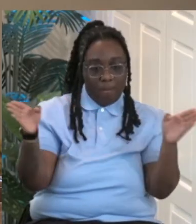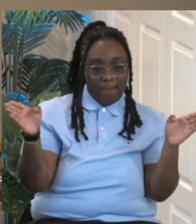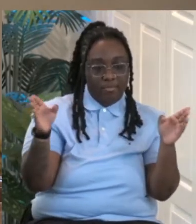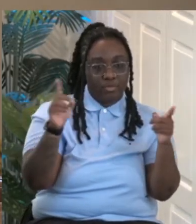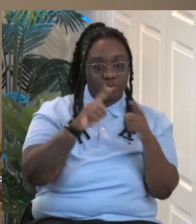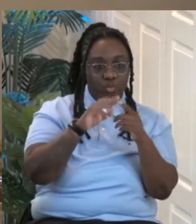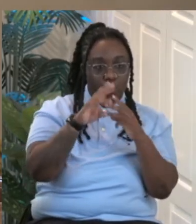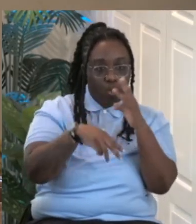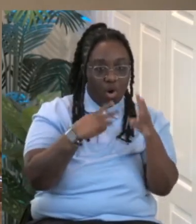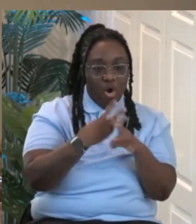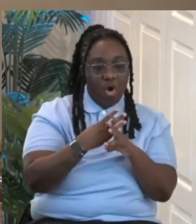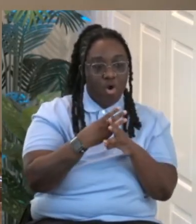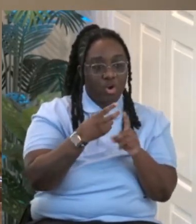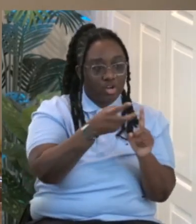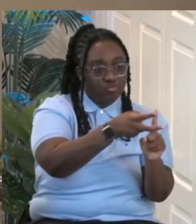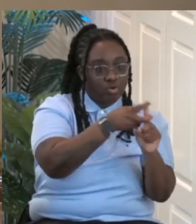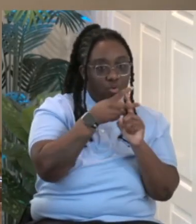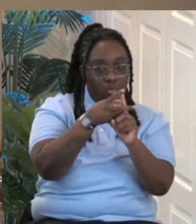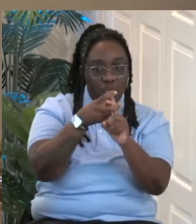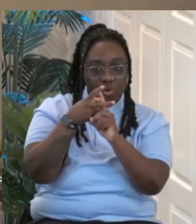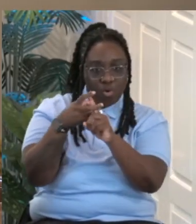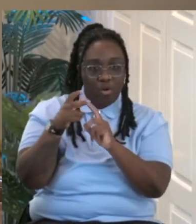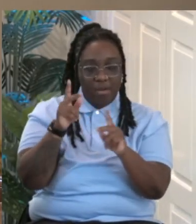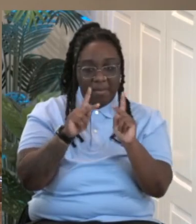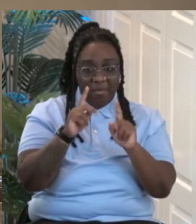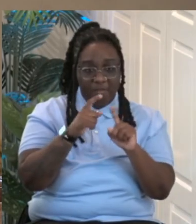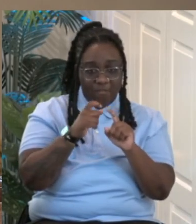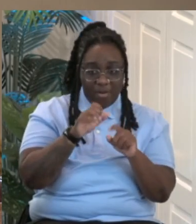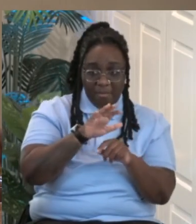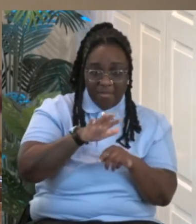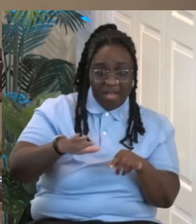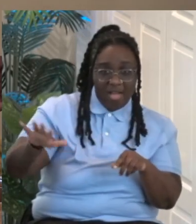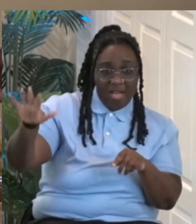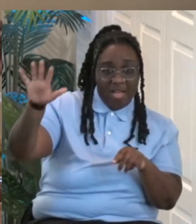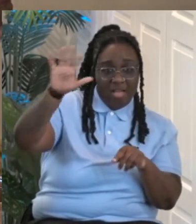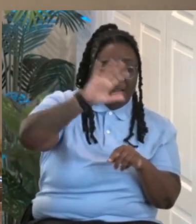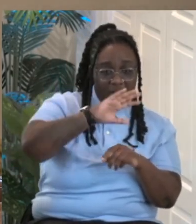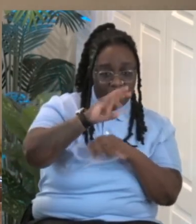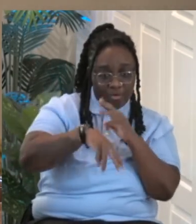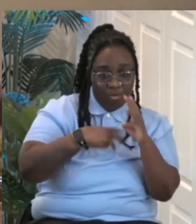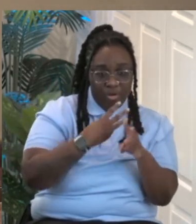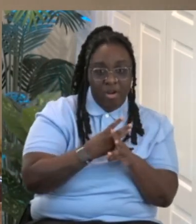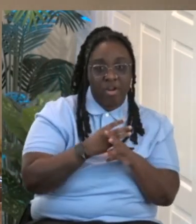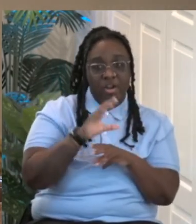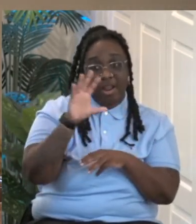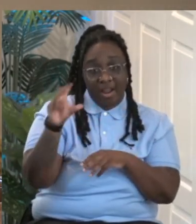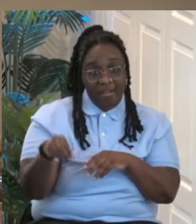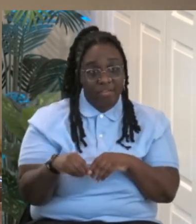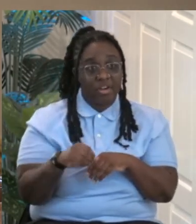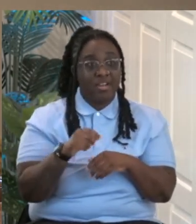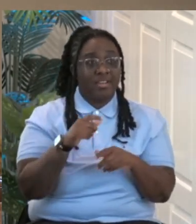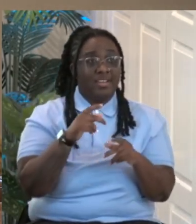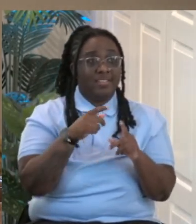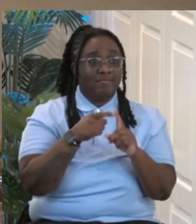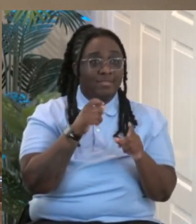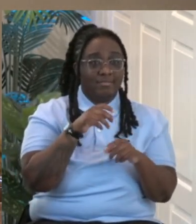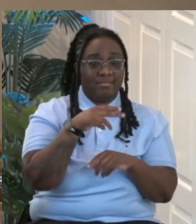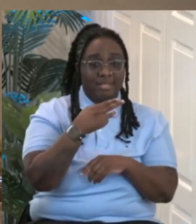West Indies, folks from Africa. They hired a guy who went through HBCUs, historic